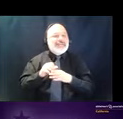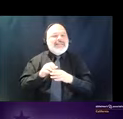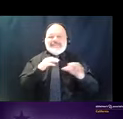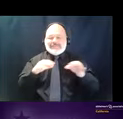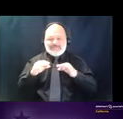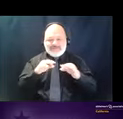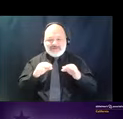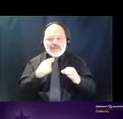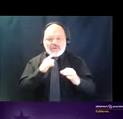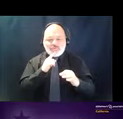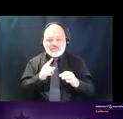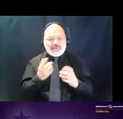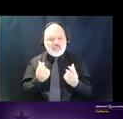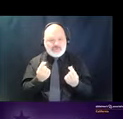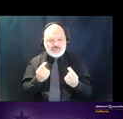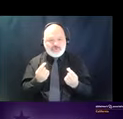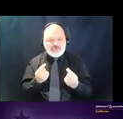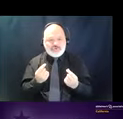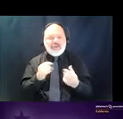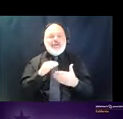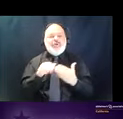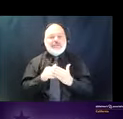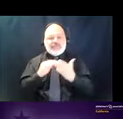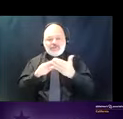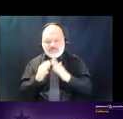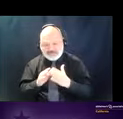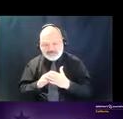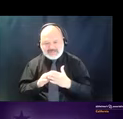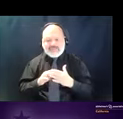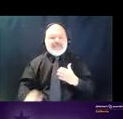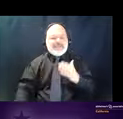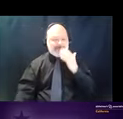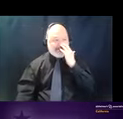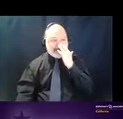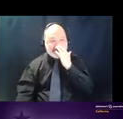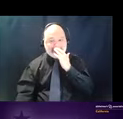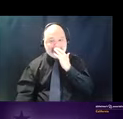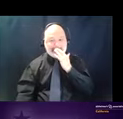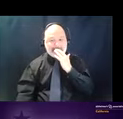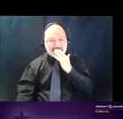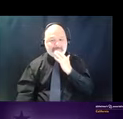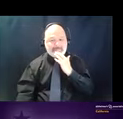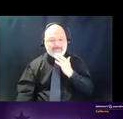what really we want to do and what the community has the power to do to do prevention. Next one.